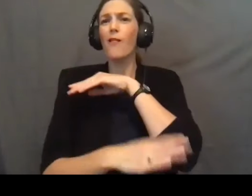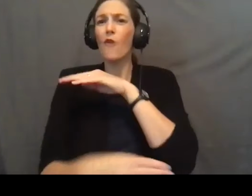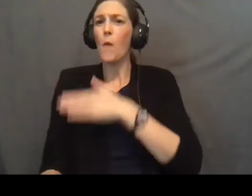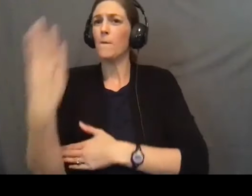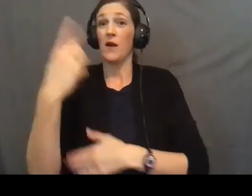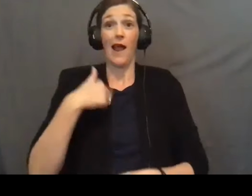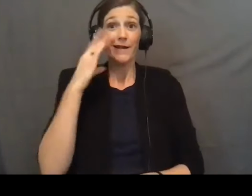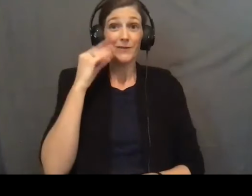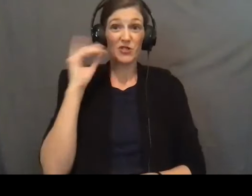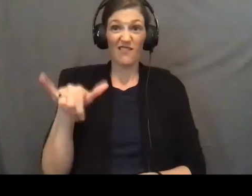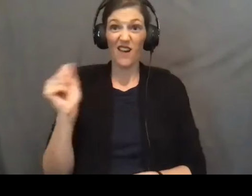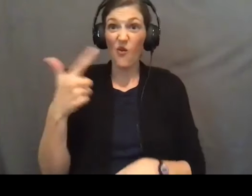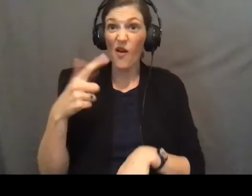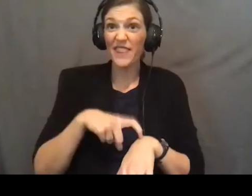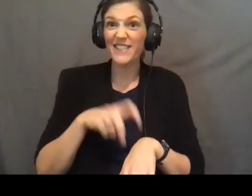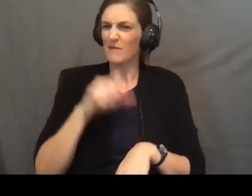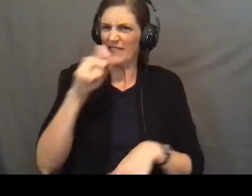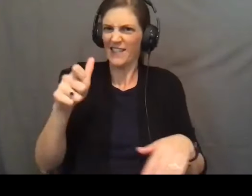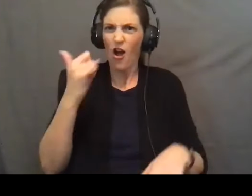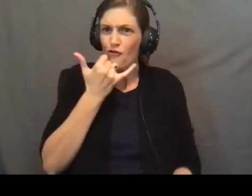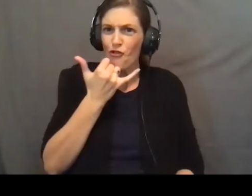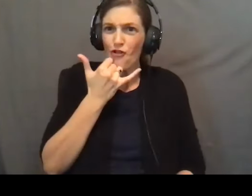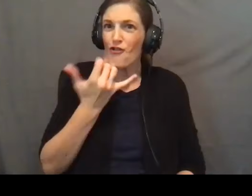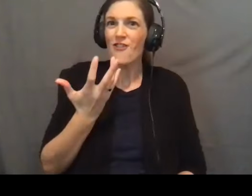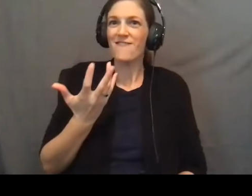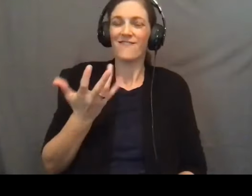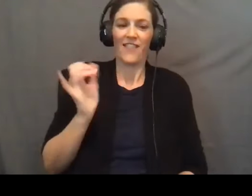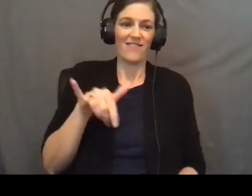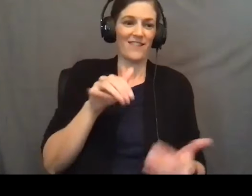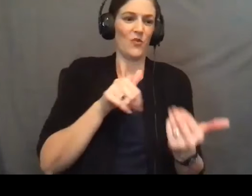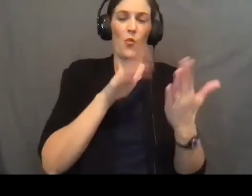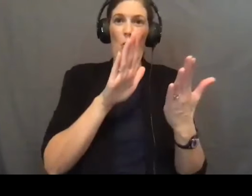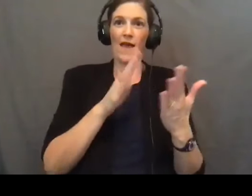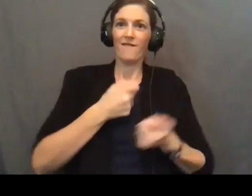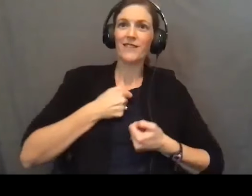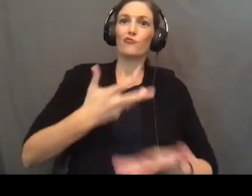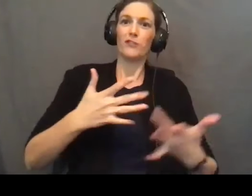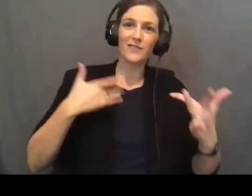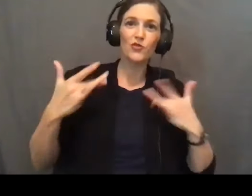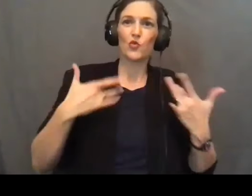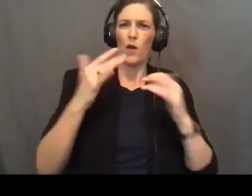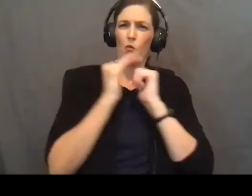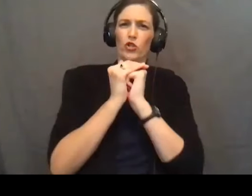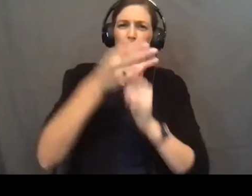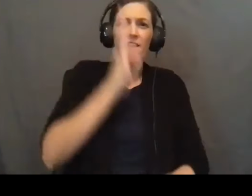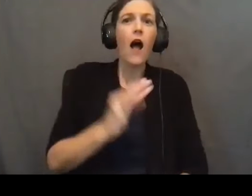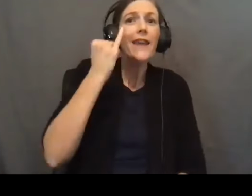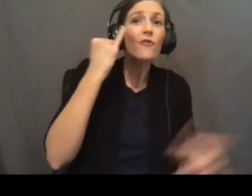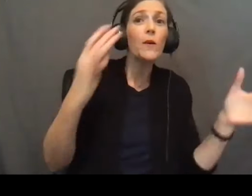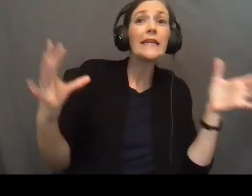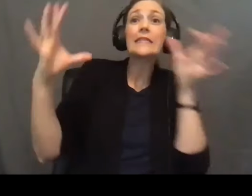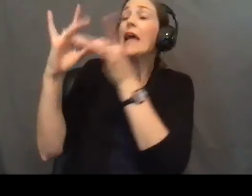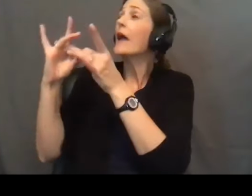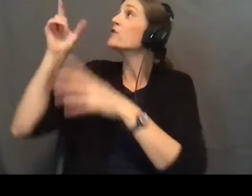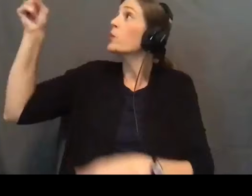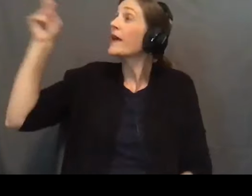that happiness all the time. That's not wrong. In fact, that's a way of expressing our joy and worship of God if we tie that to Him